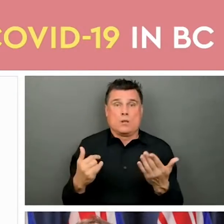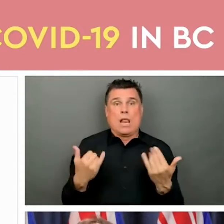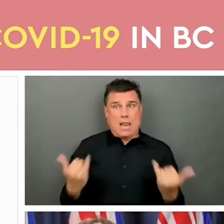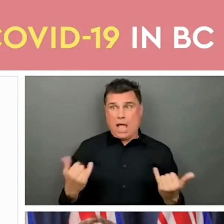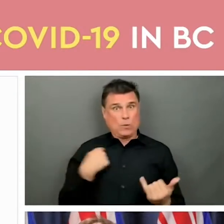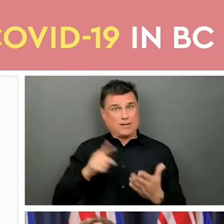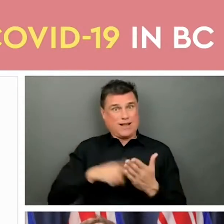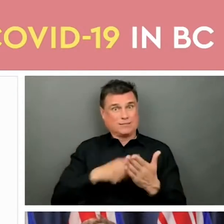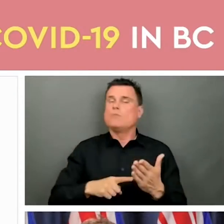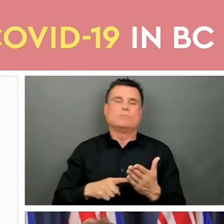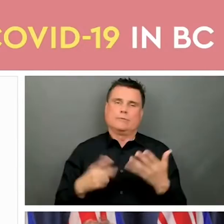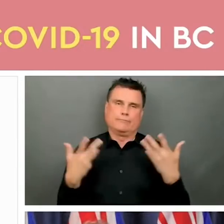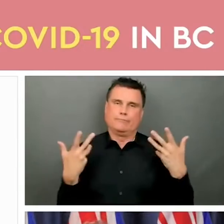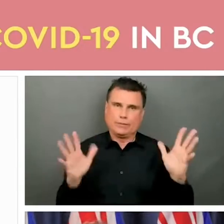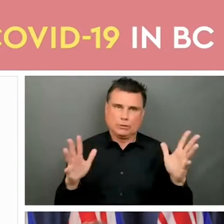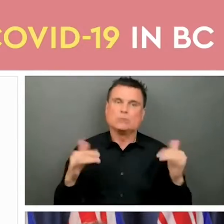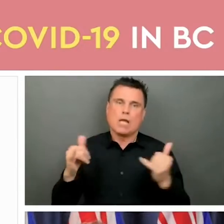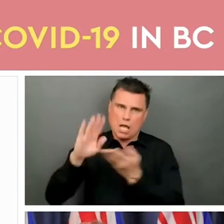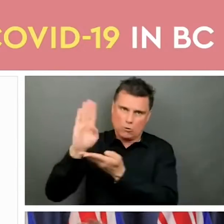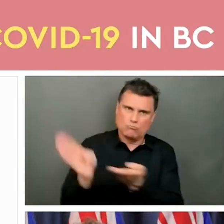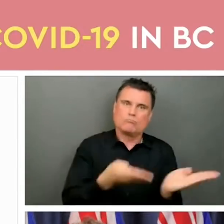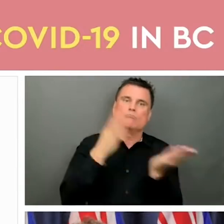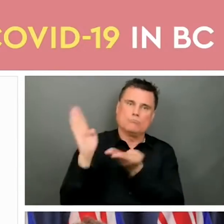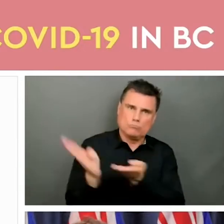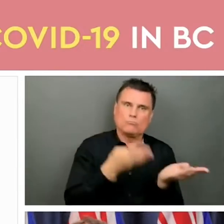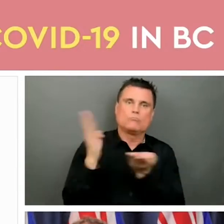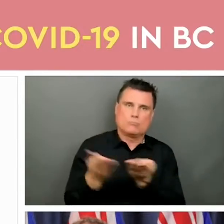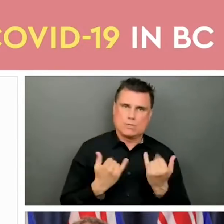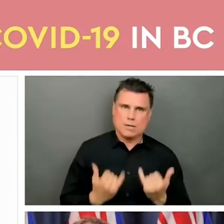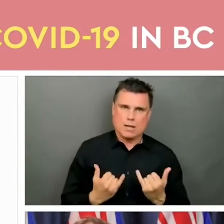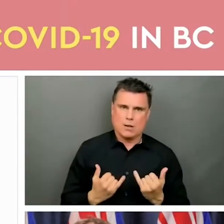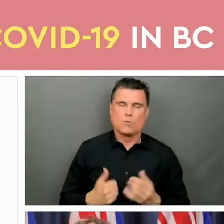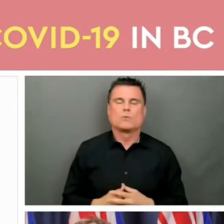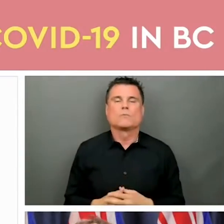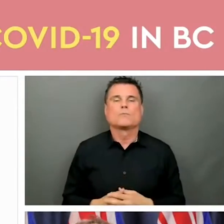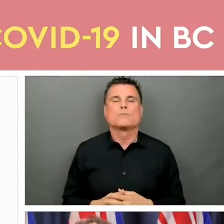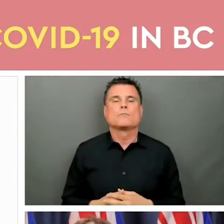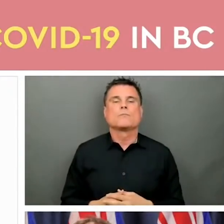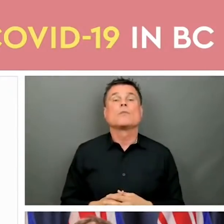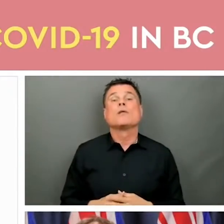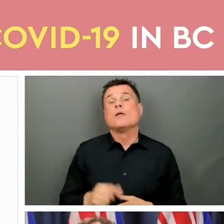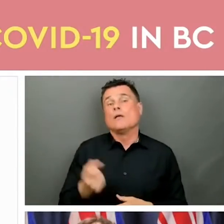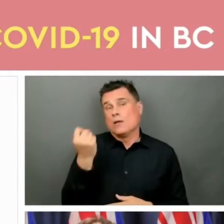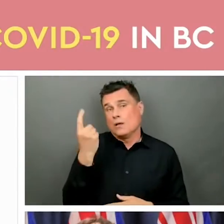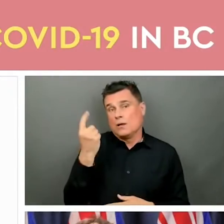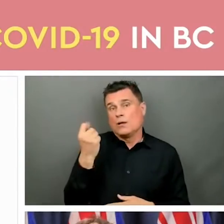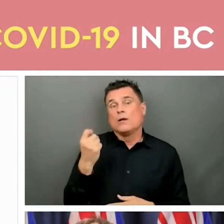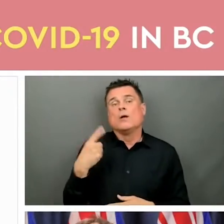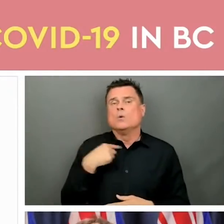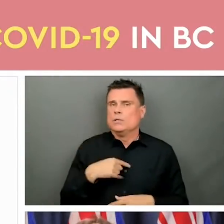in particular day to day and multiple times a day to deal with changes in